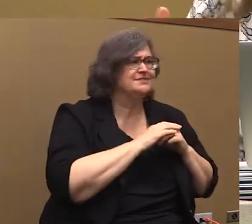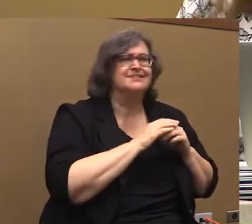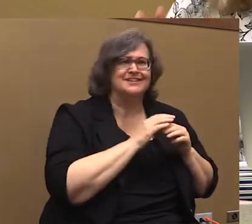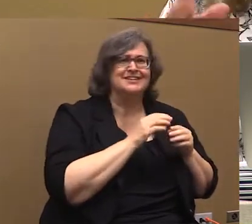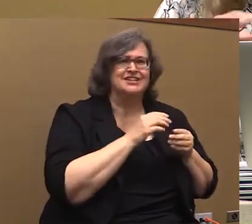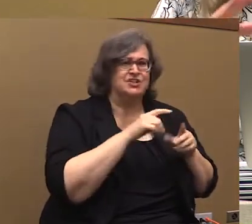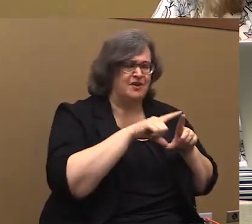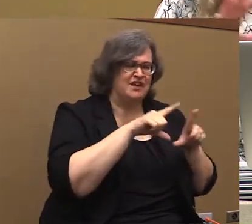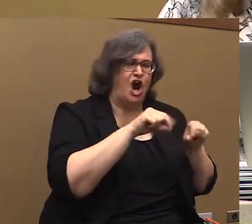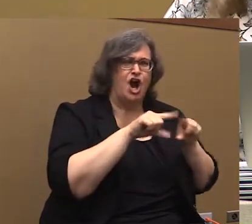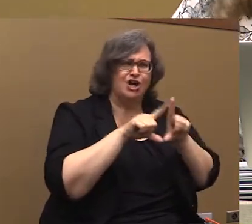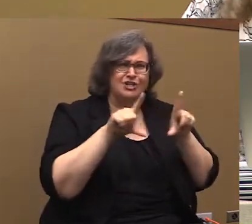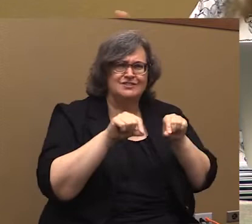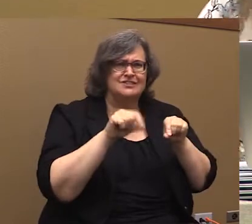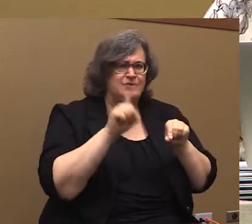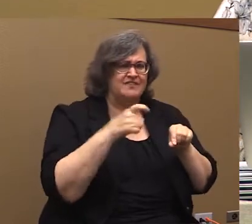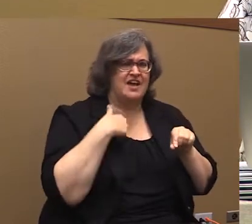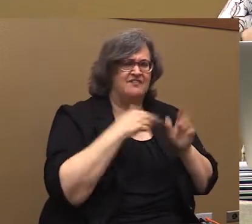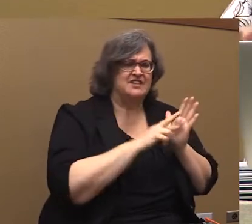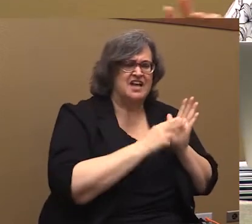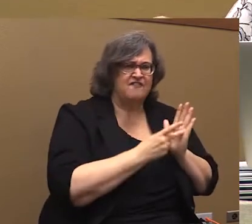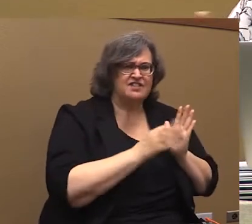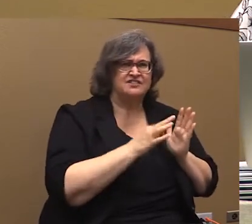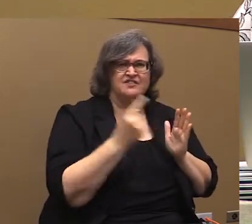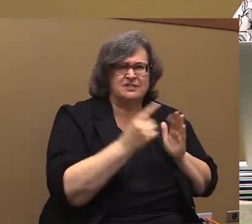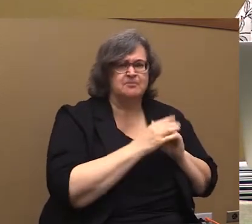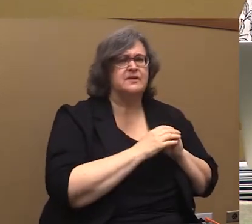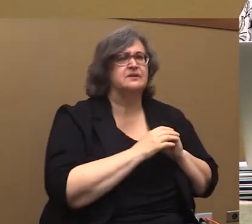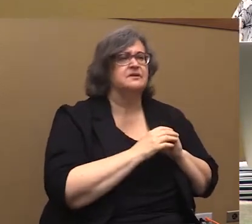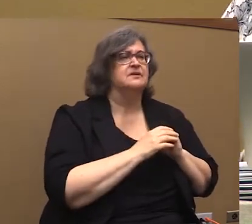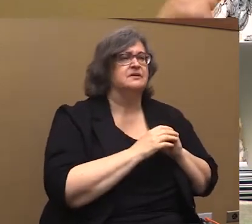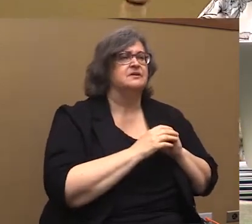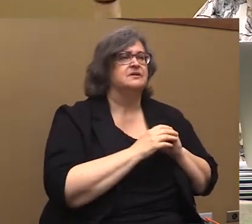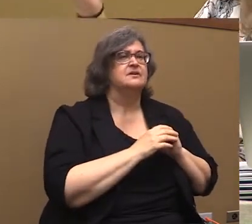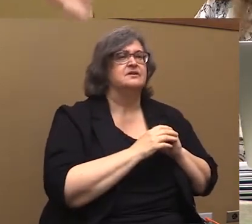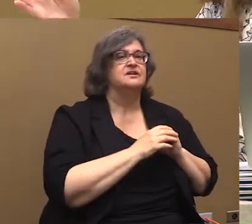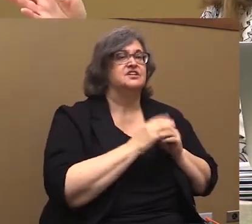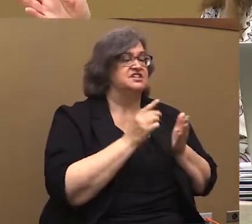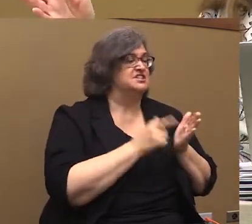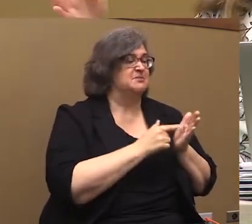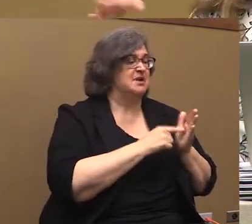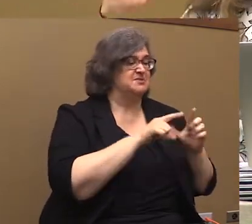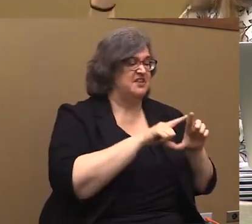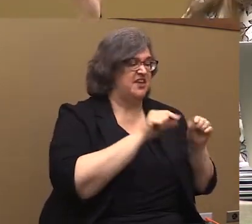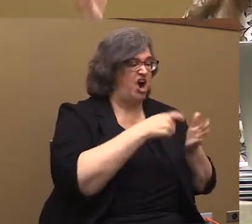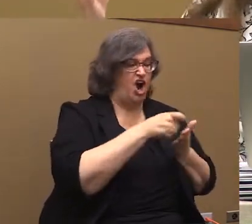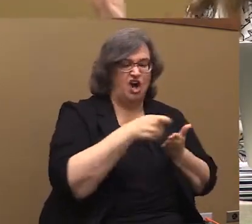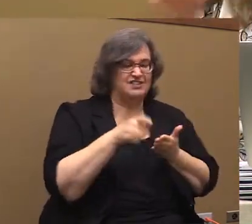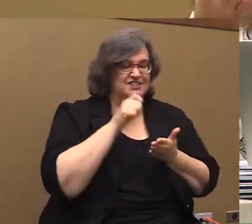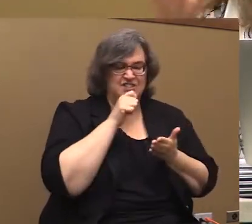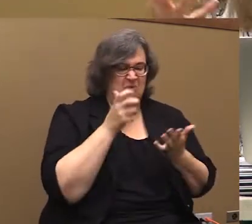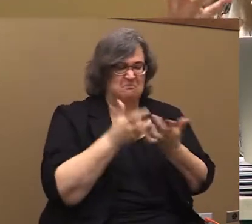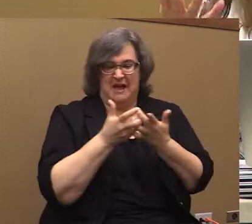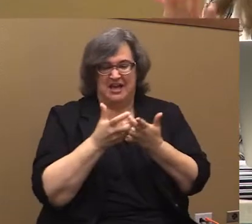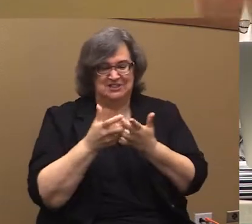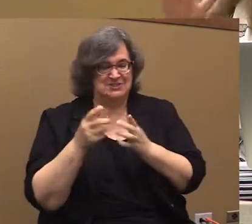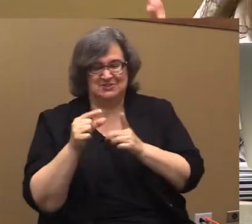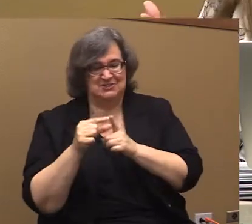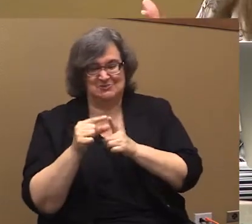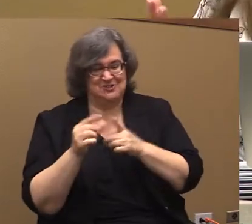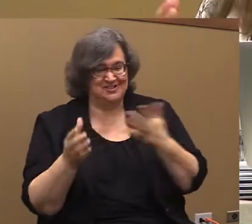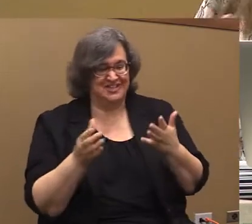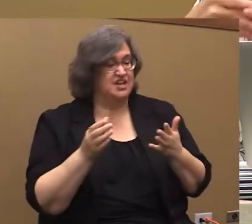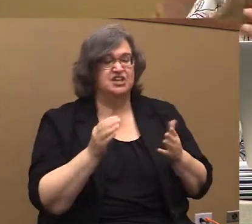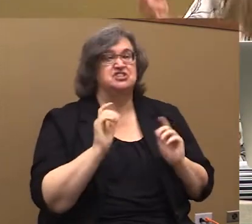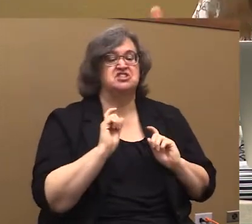play that, where you have to have like a definition of something, and they and sometimes your cards